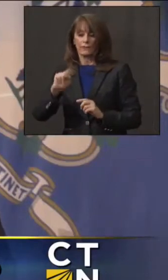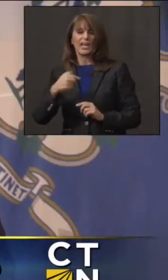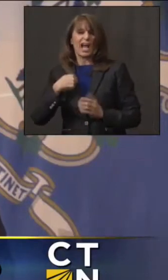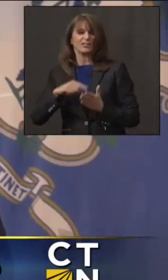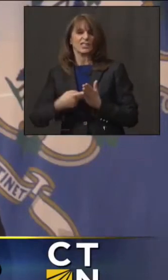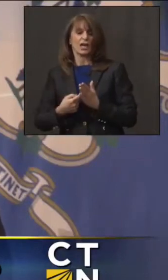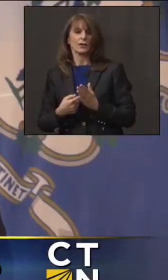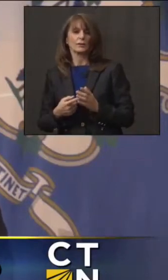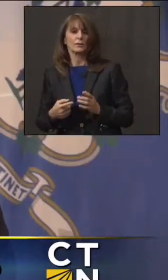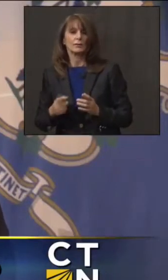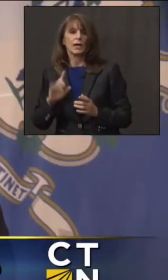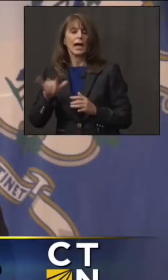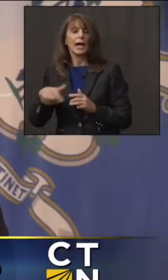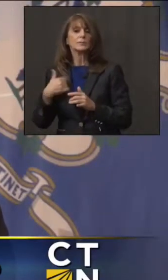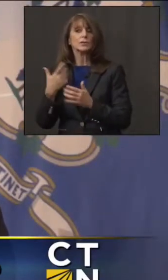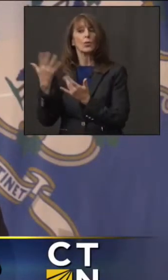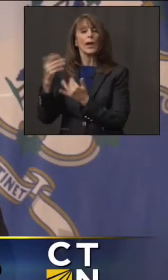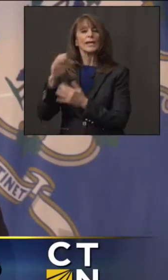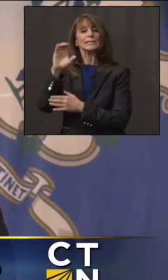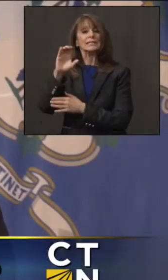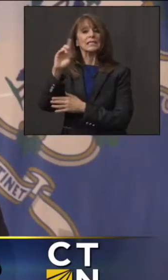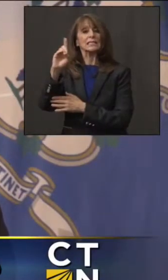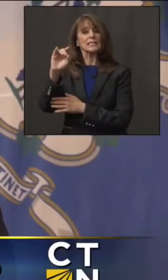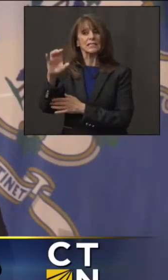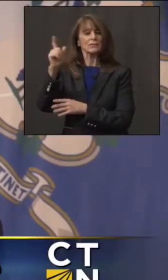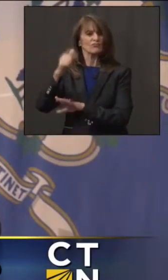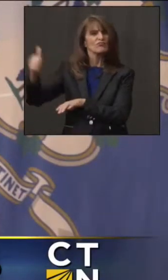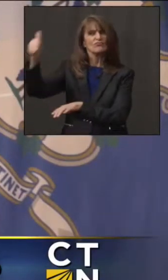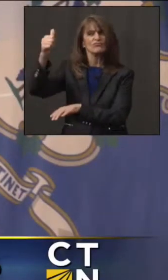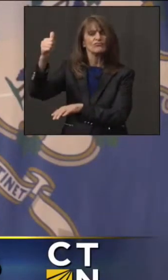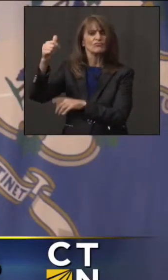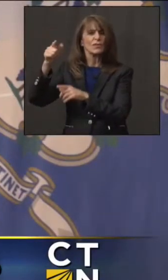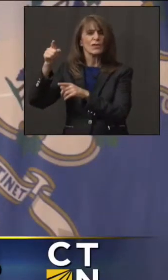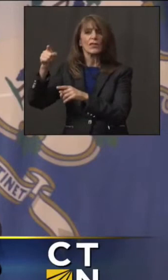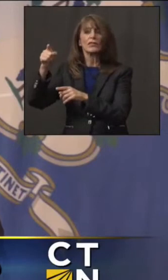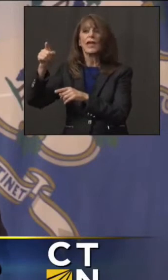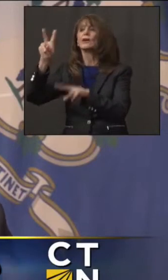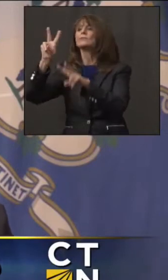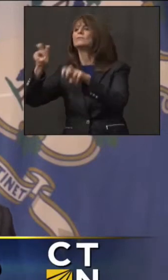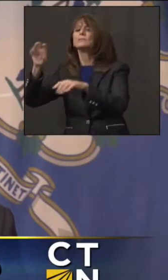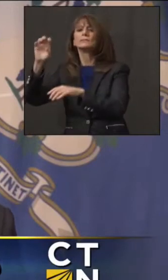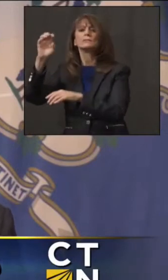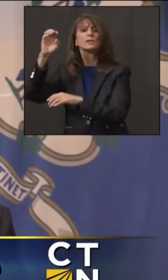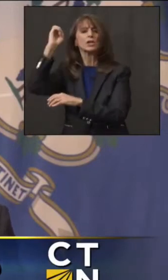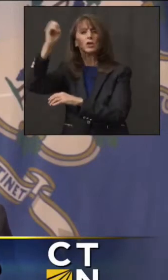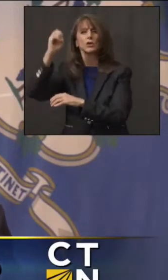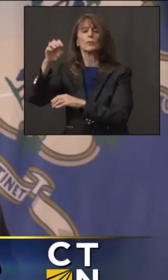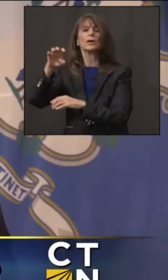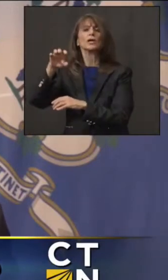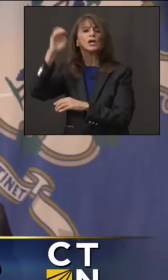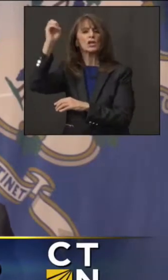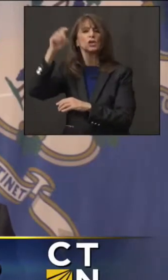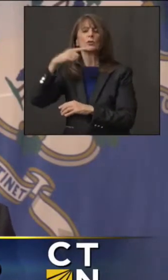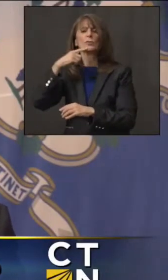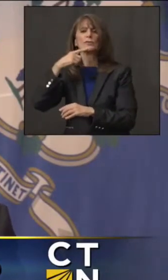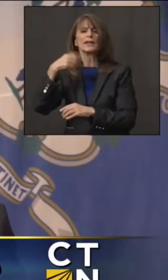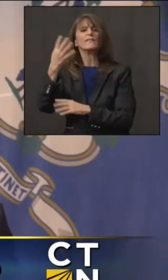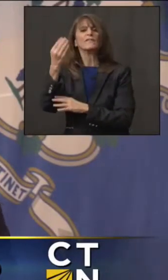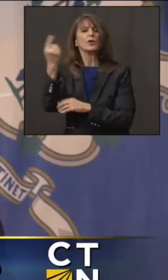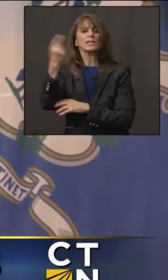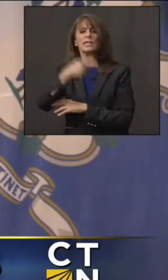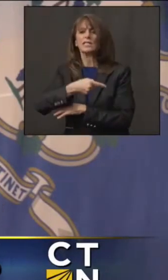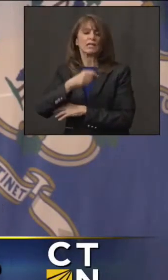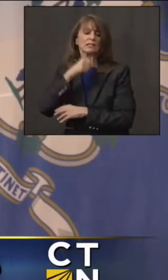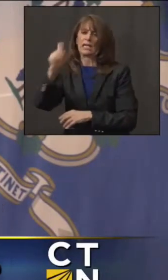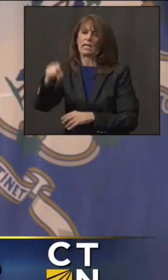I'm still following the lead of the CDC. CDC is looking over at Europe. Europe said 14 days is more than you